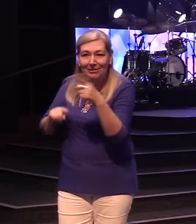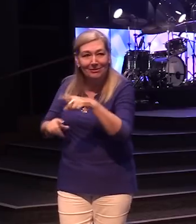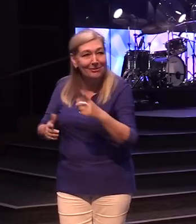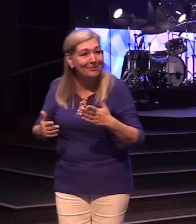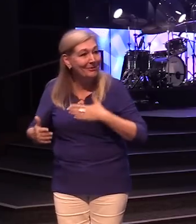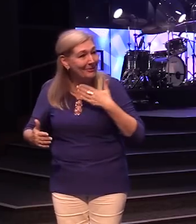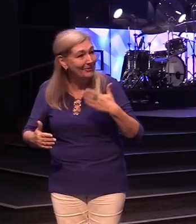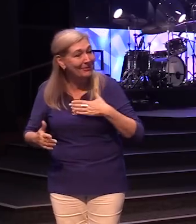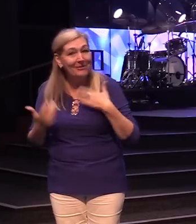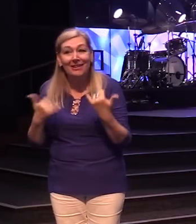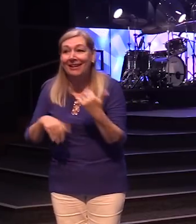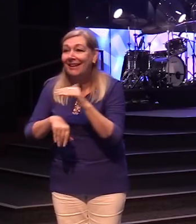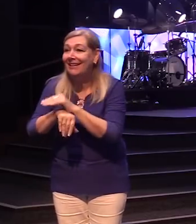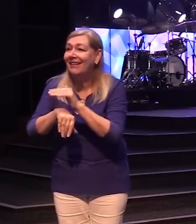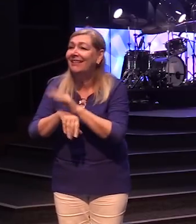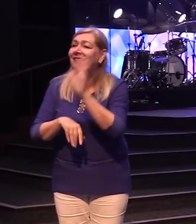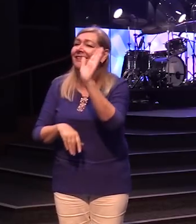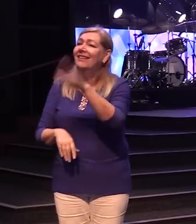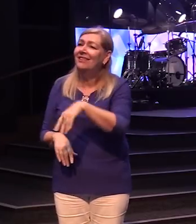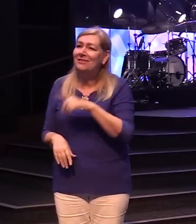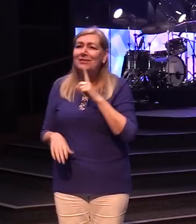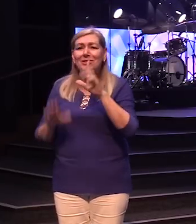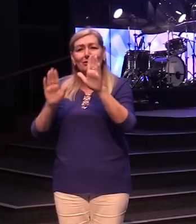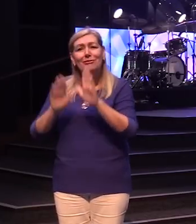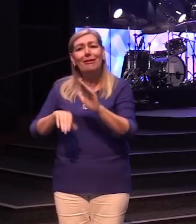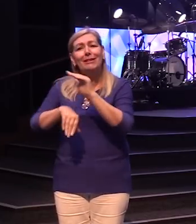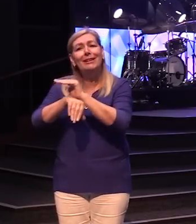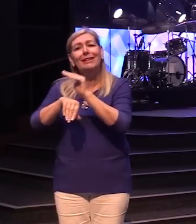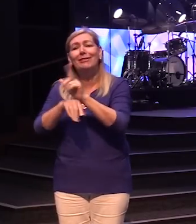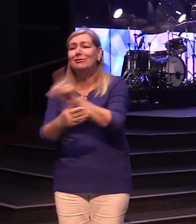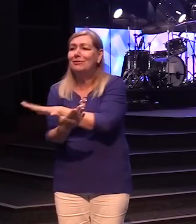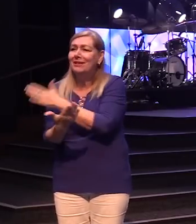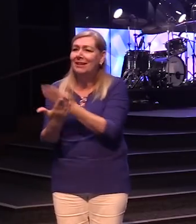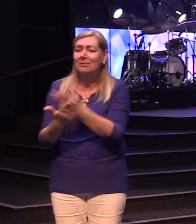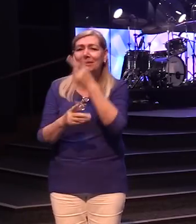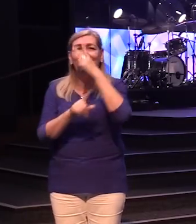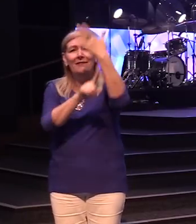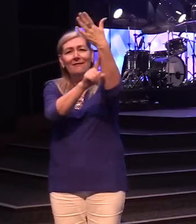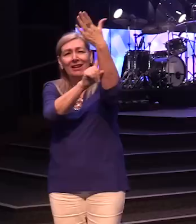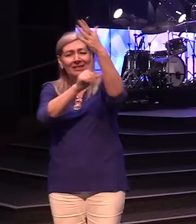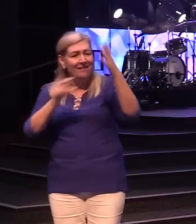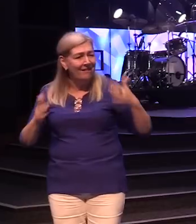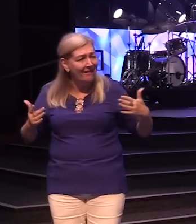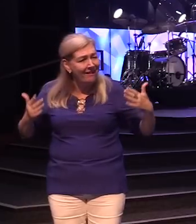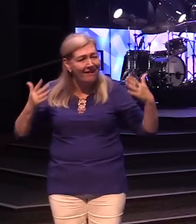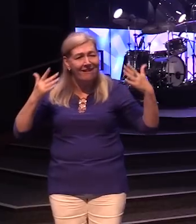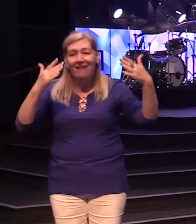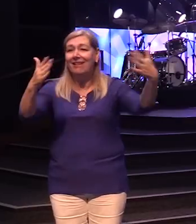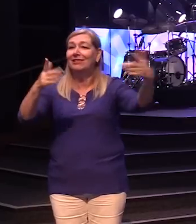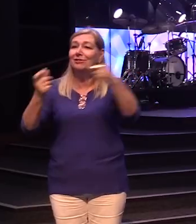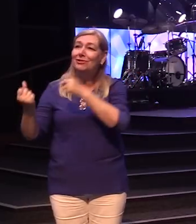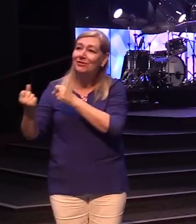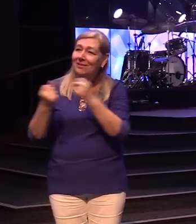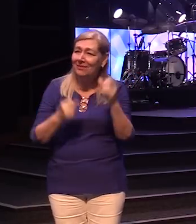tonight. Wasn't it great to drive in and see all those flags? Wasn't that beautiful?